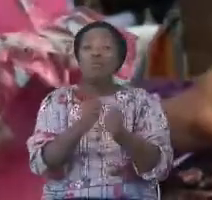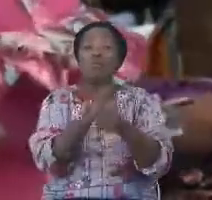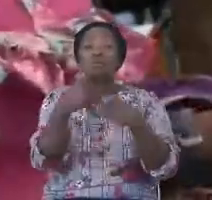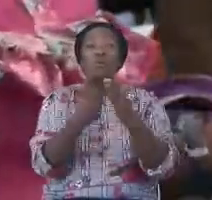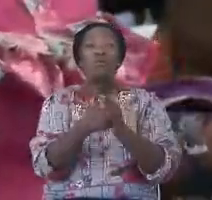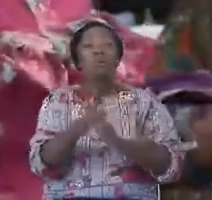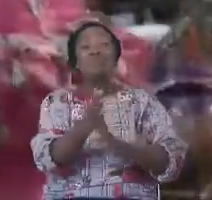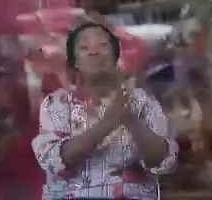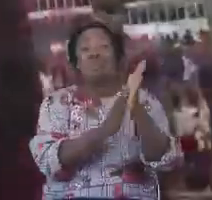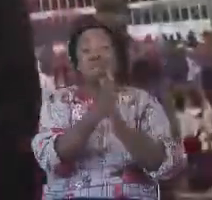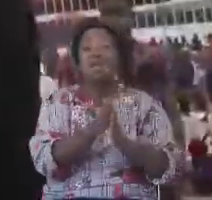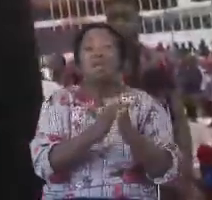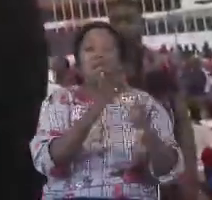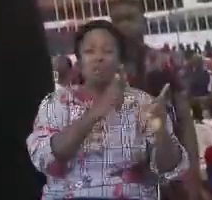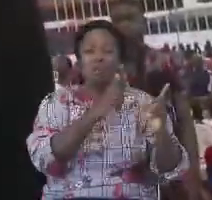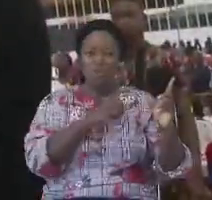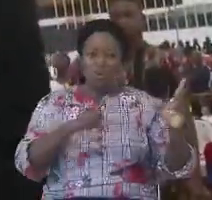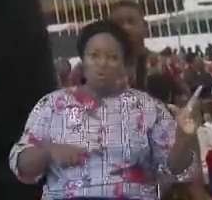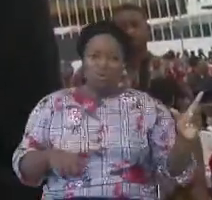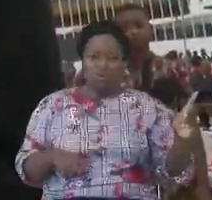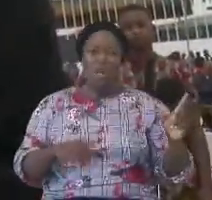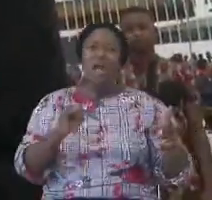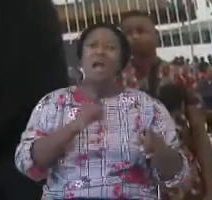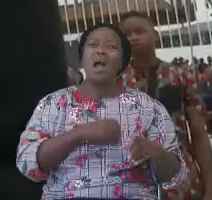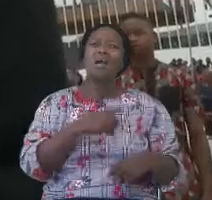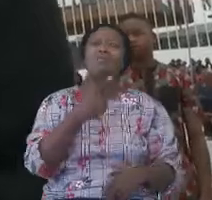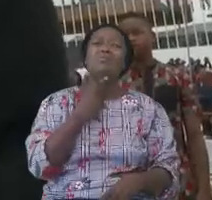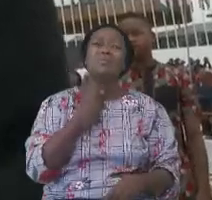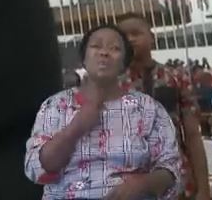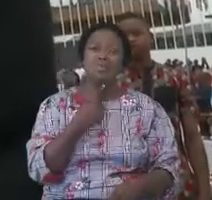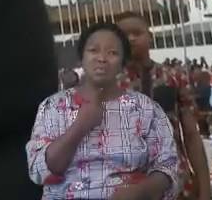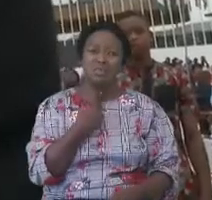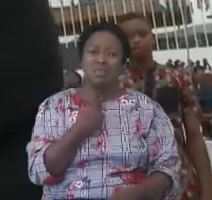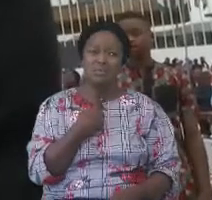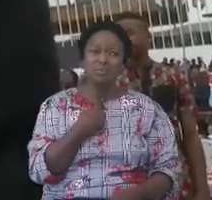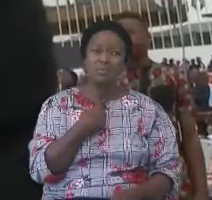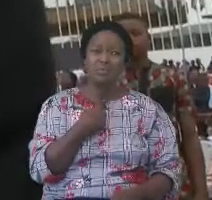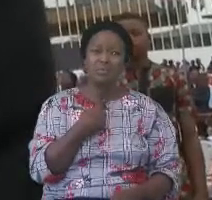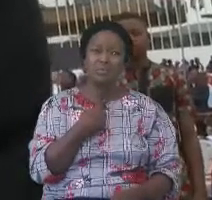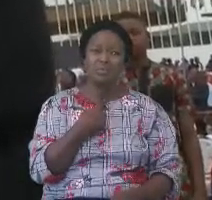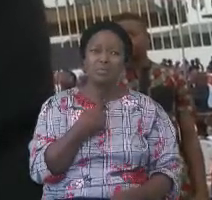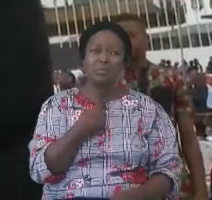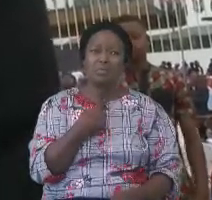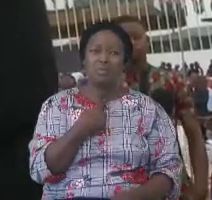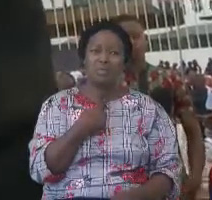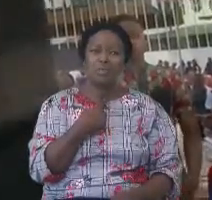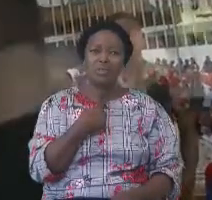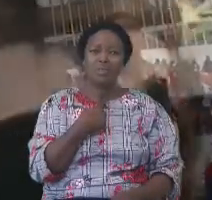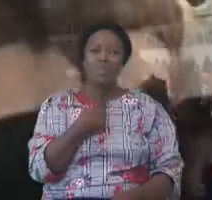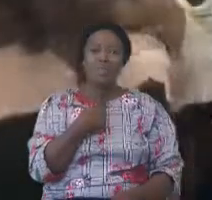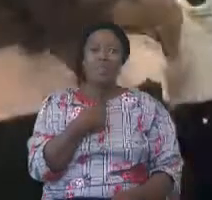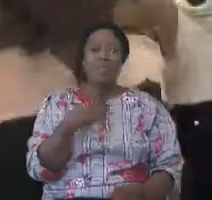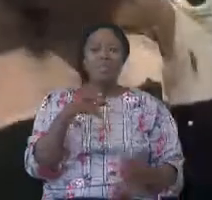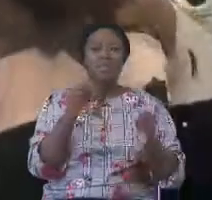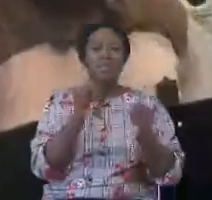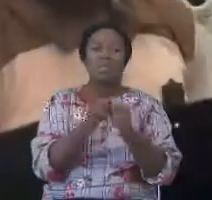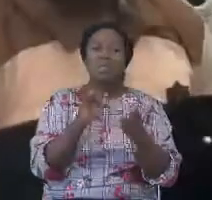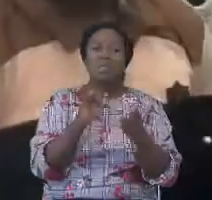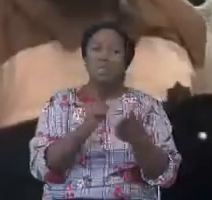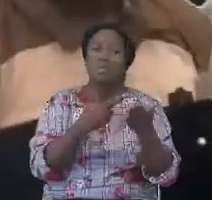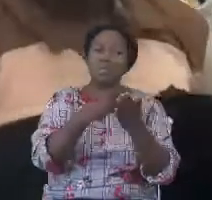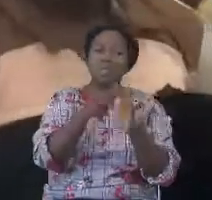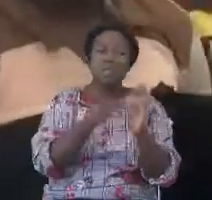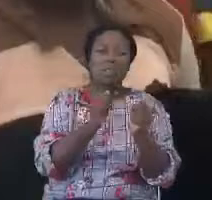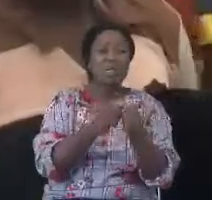all my mind all my passion all my desires lord i thirst